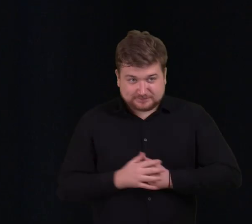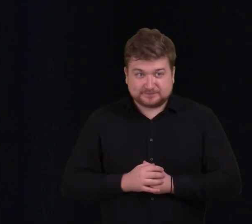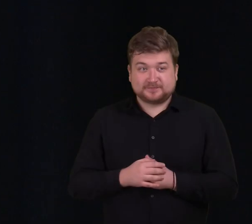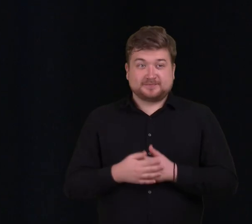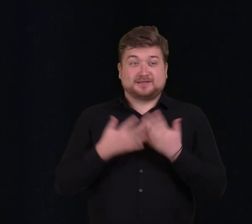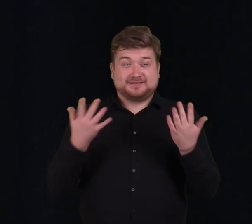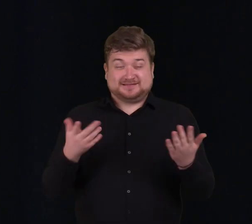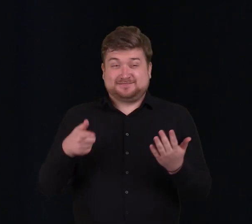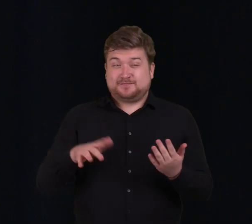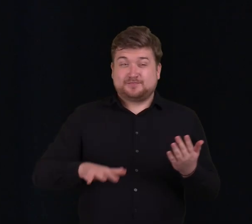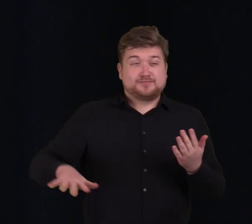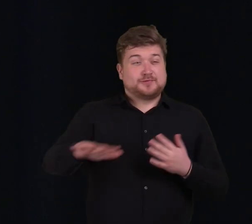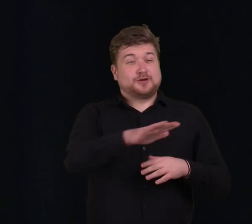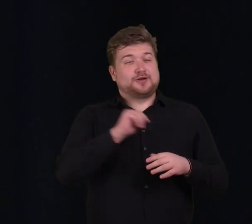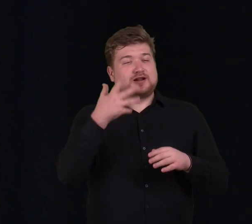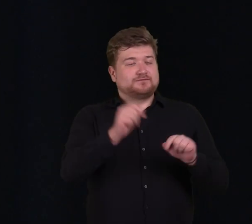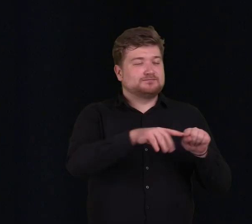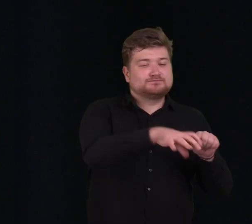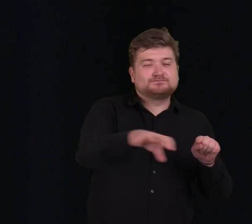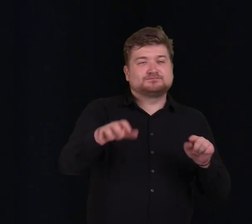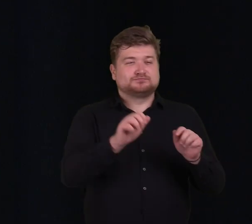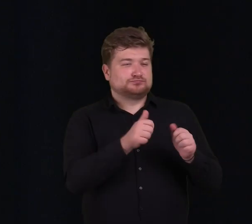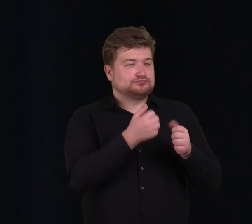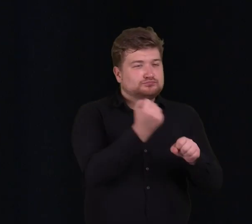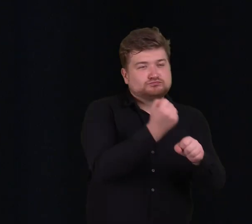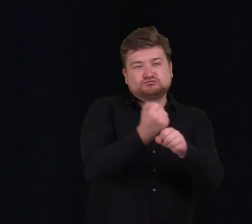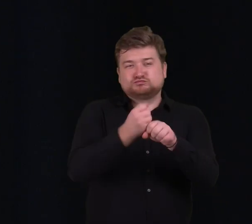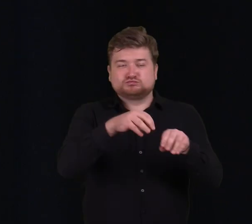reflections? How this territorial dimension